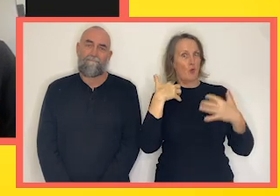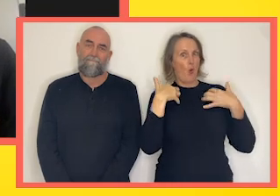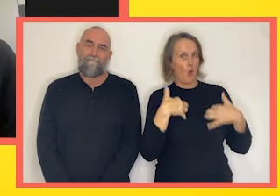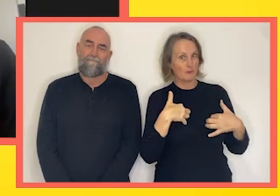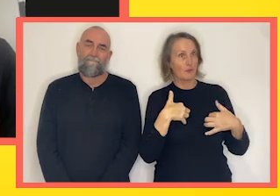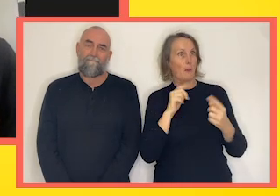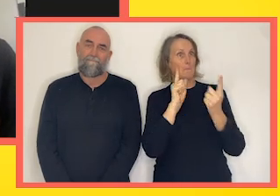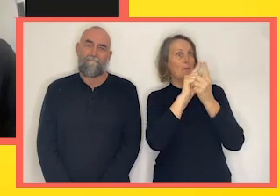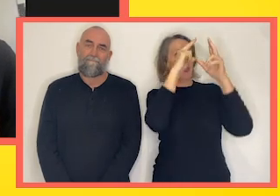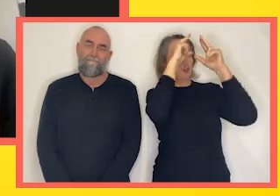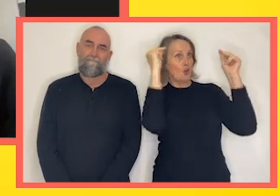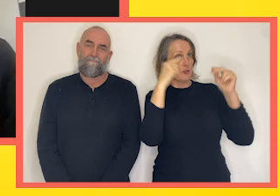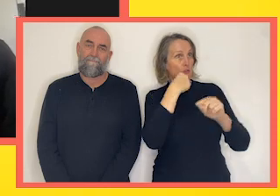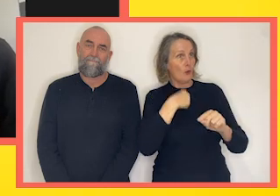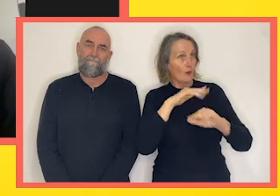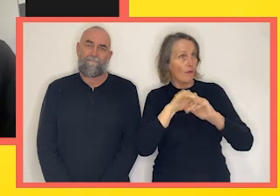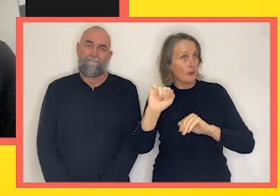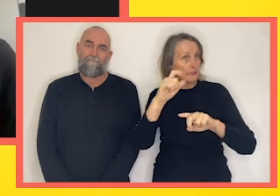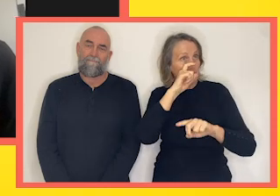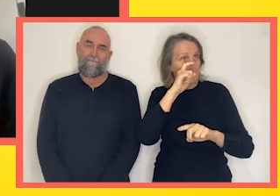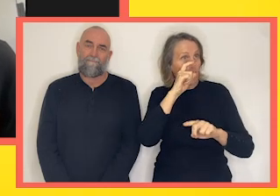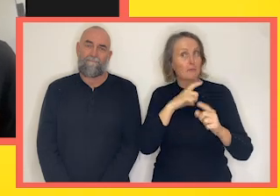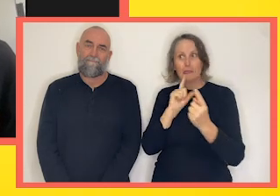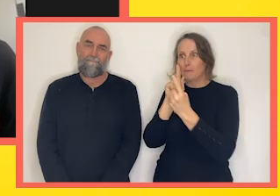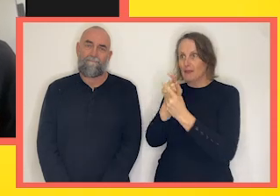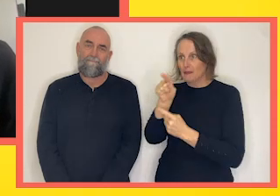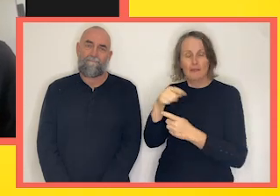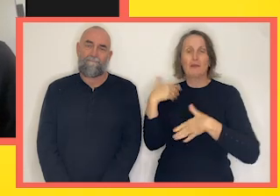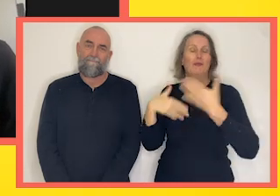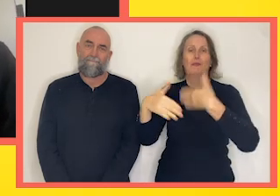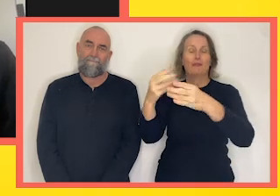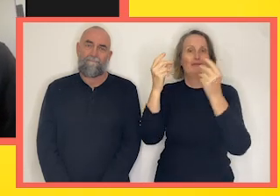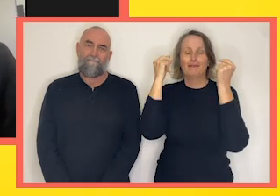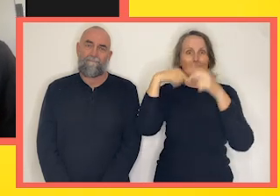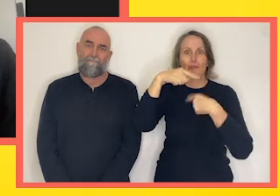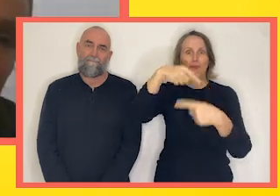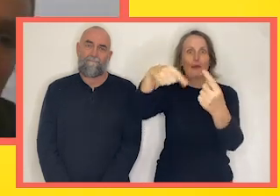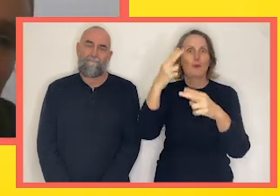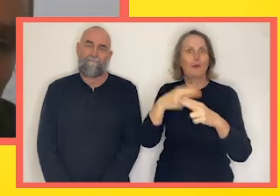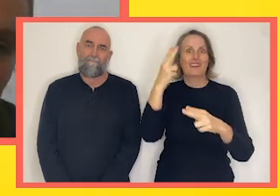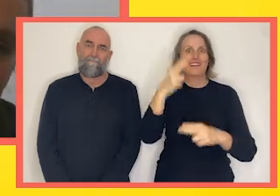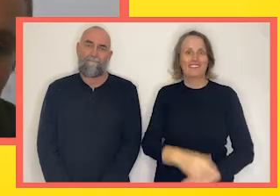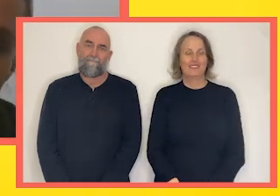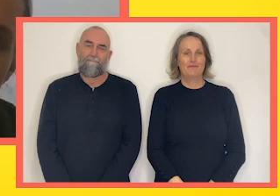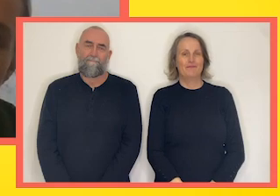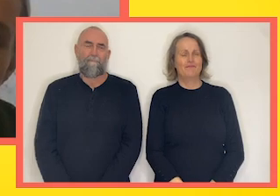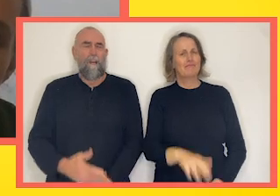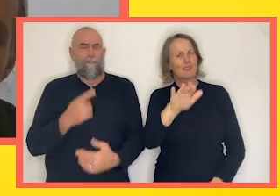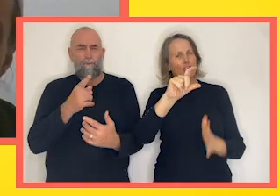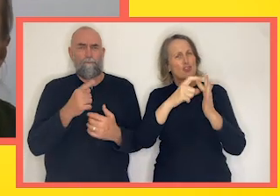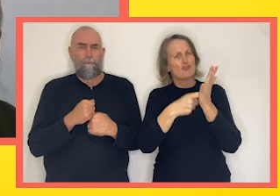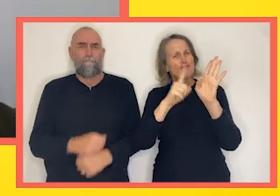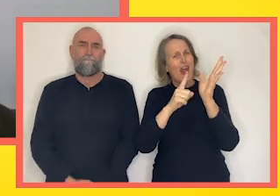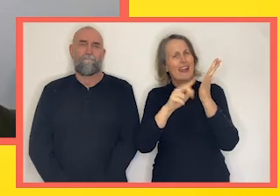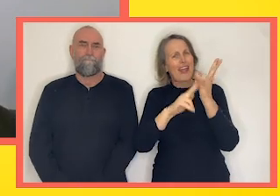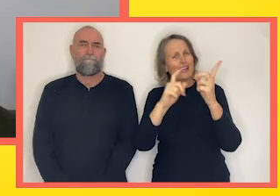like the rest is history, and it just was fast tracked. Yeah, so it's been a whirlwind. What does dry land training look